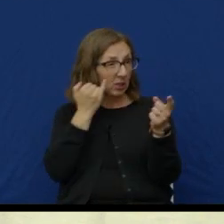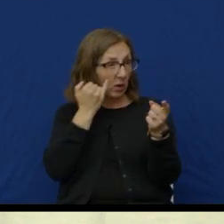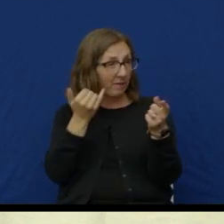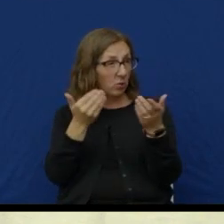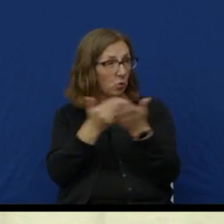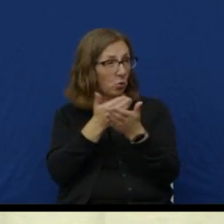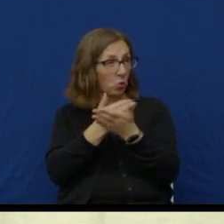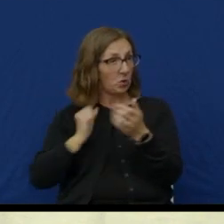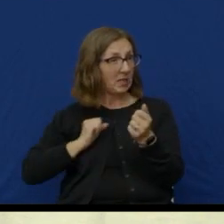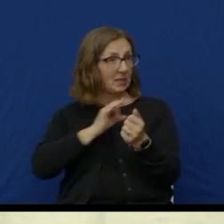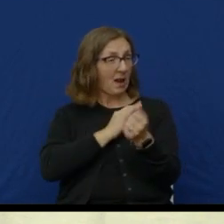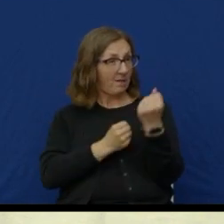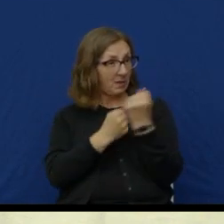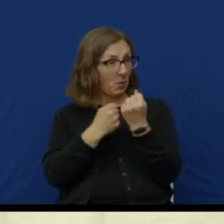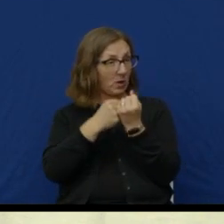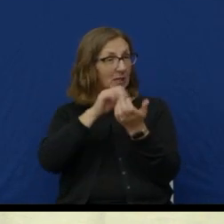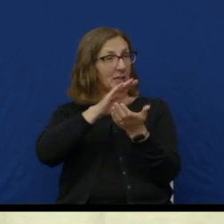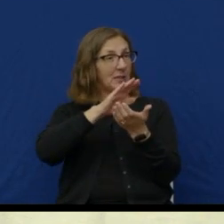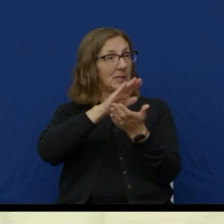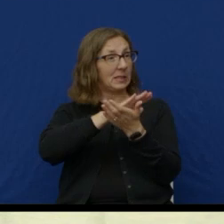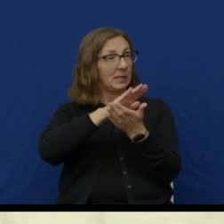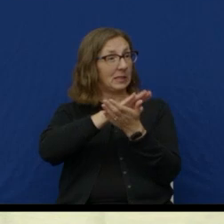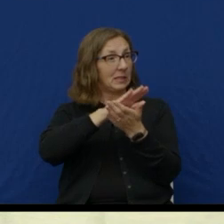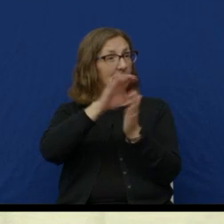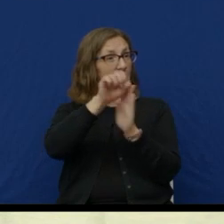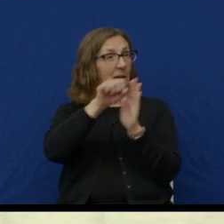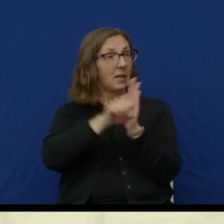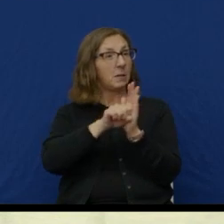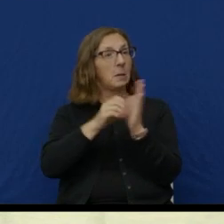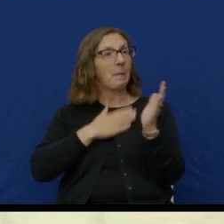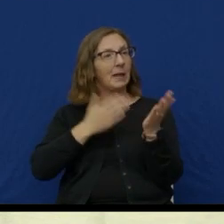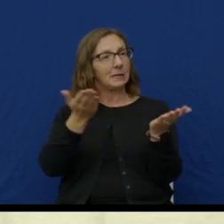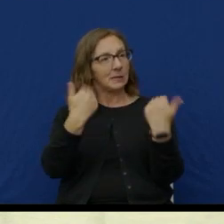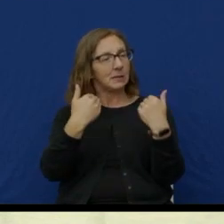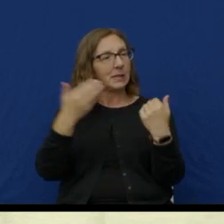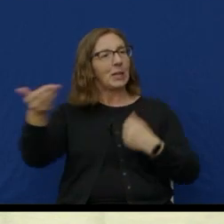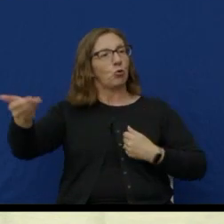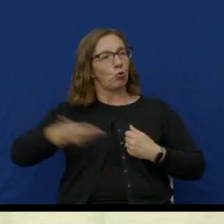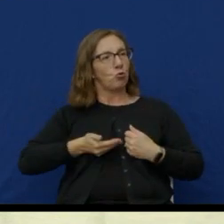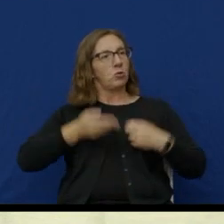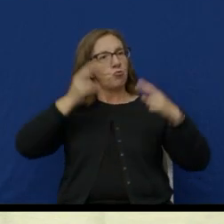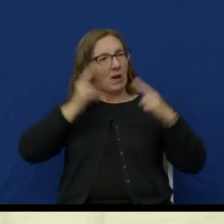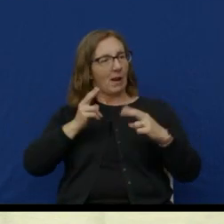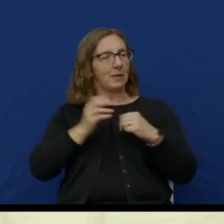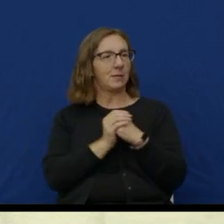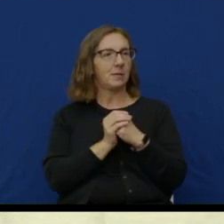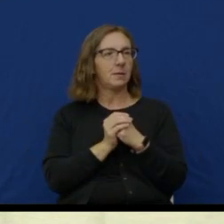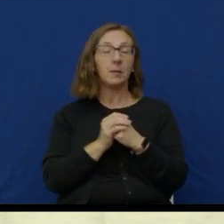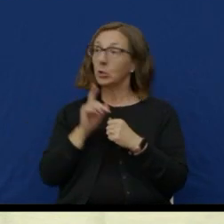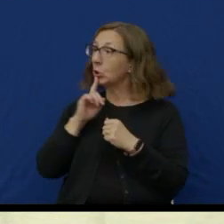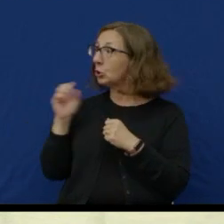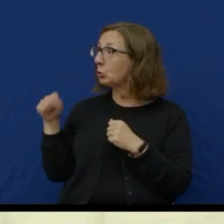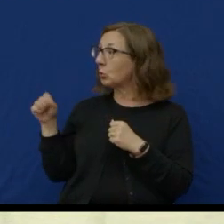that are supporting our state schools, if you could come up and introduce them, and we could just recognize them.